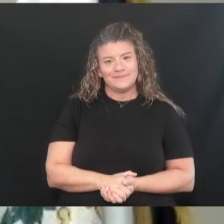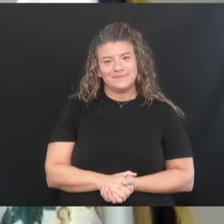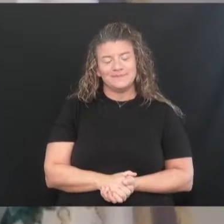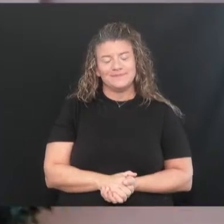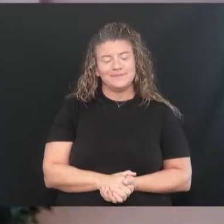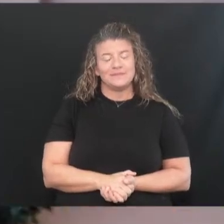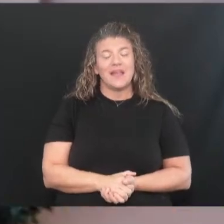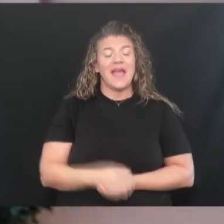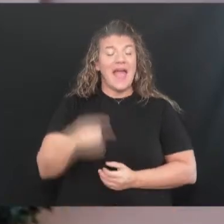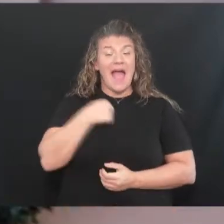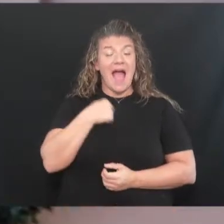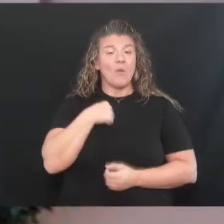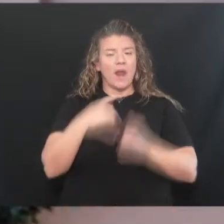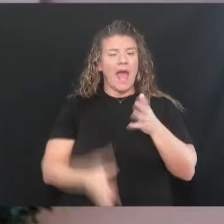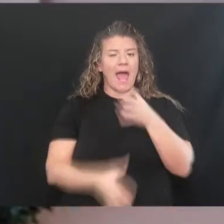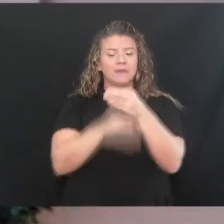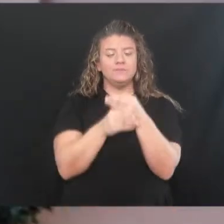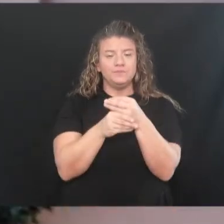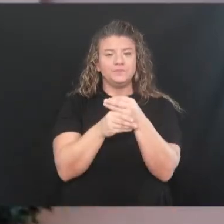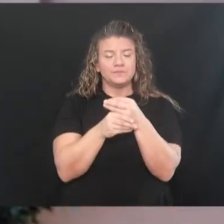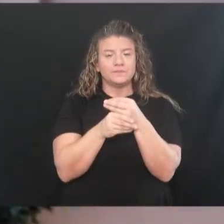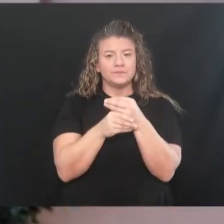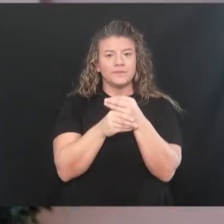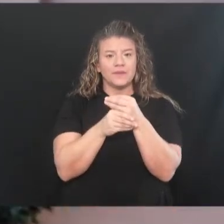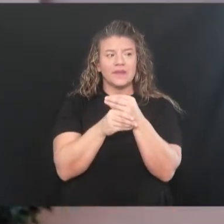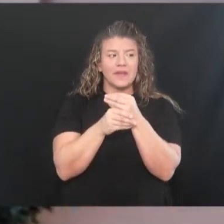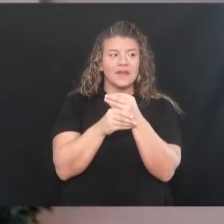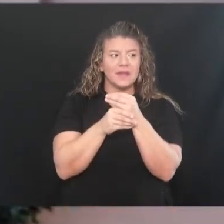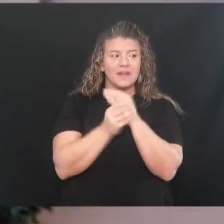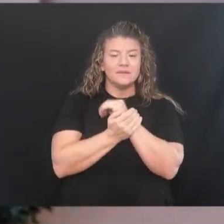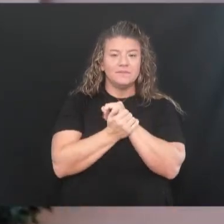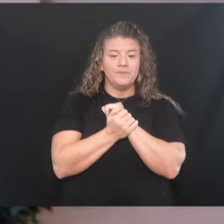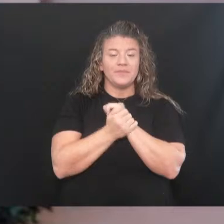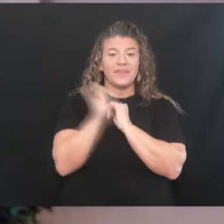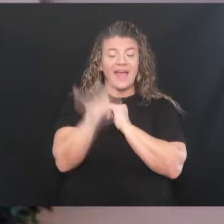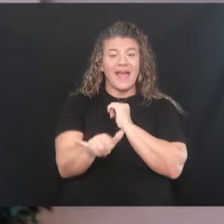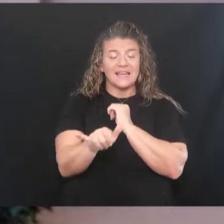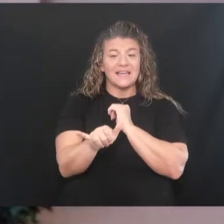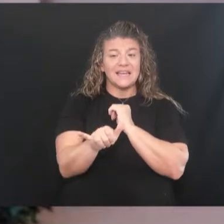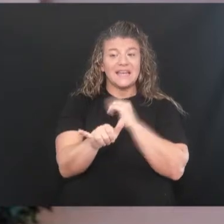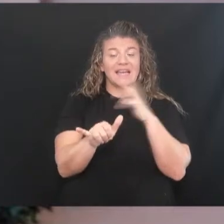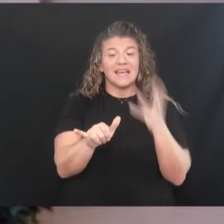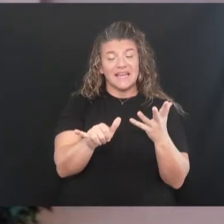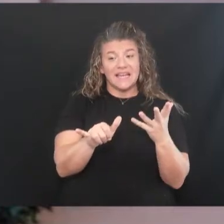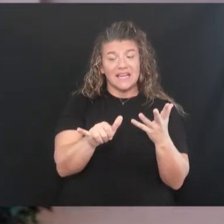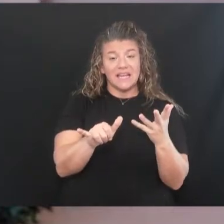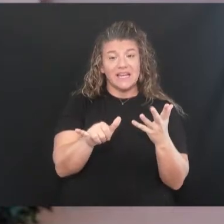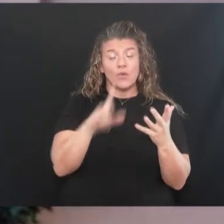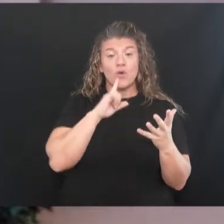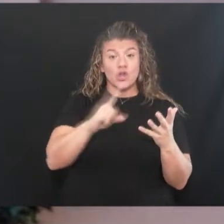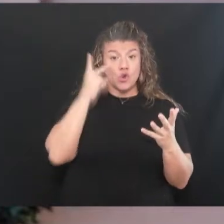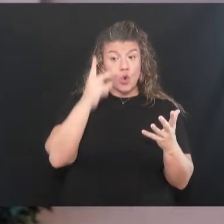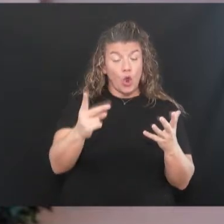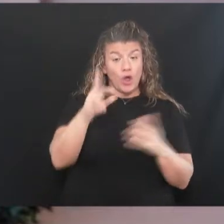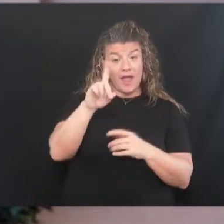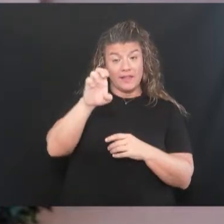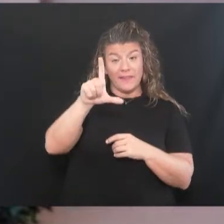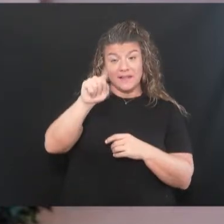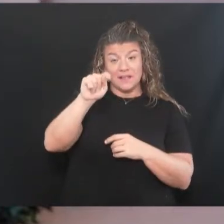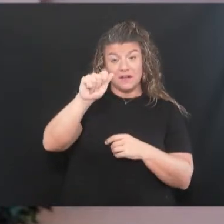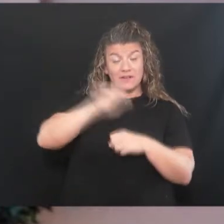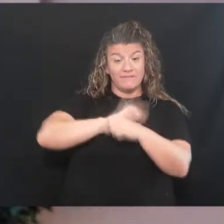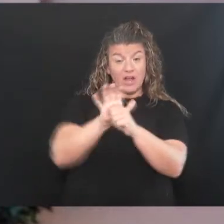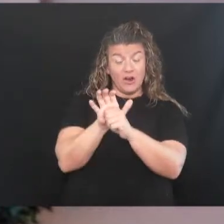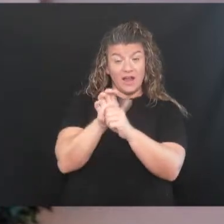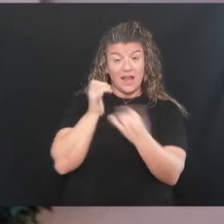And I would just add, Mark and Governor, that as we look at the Delta variant, we know now